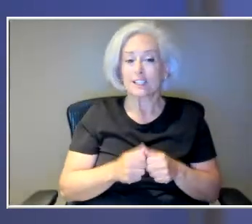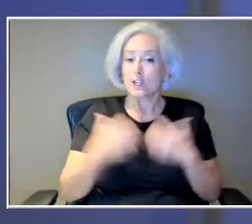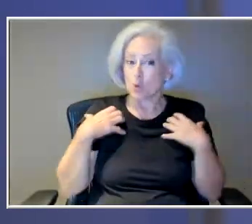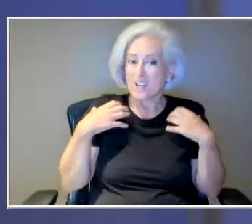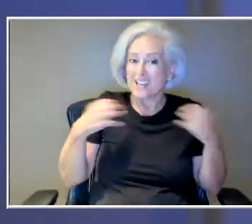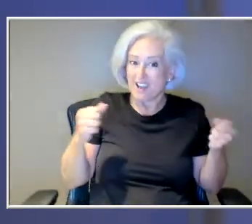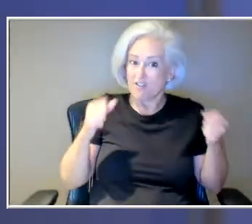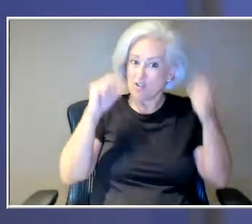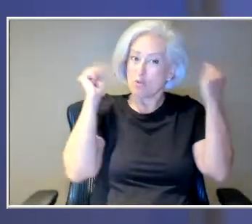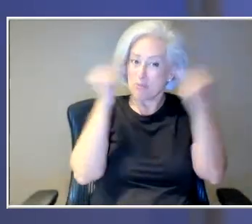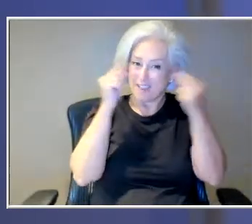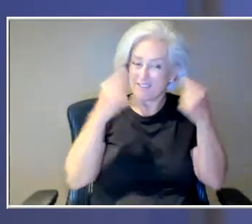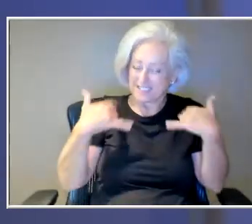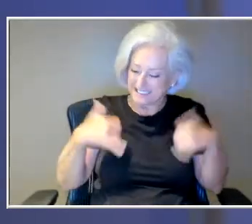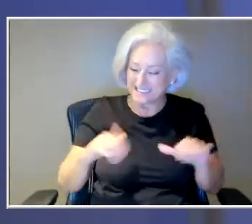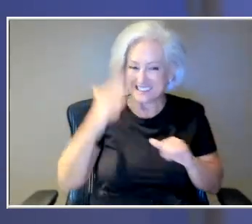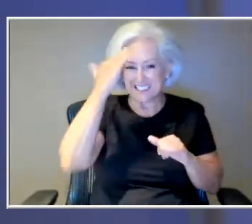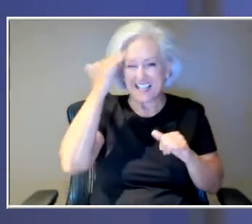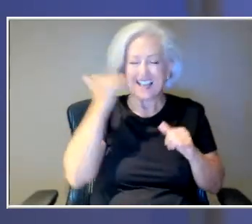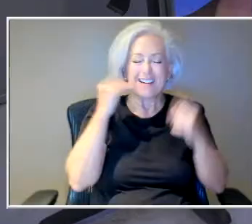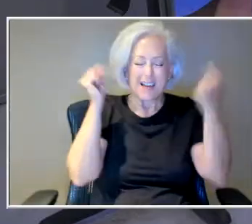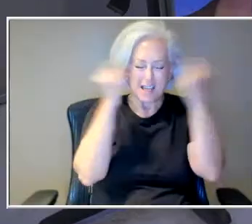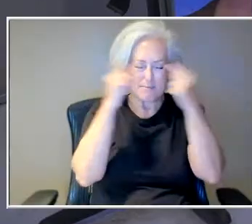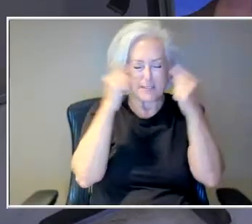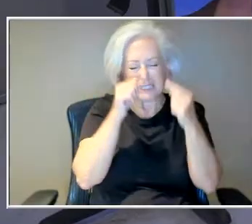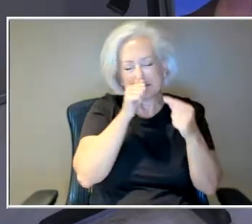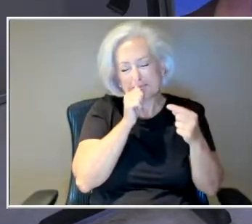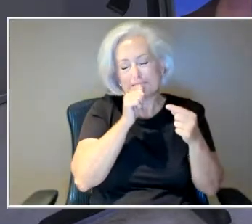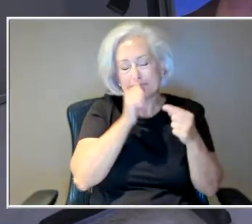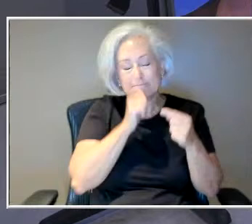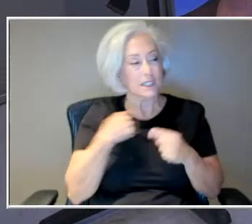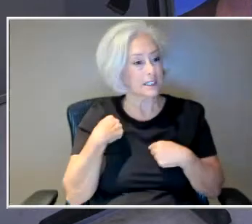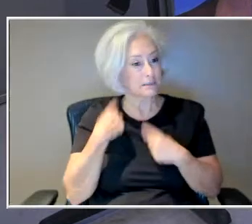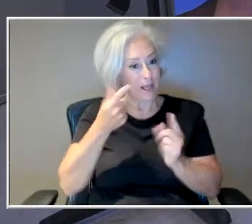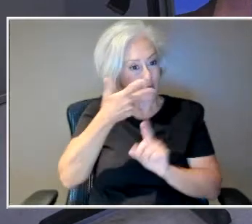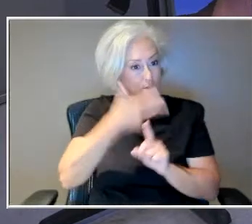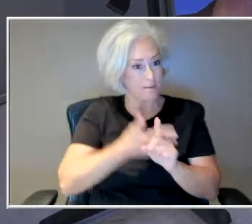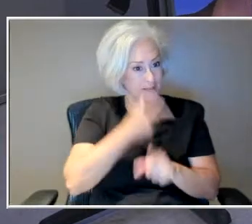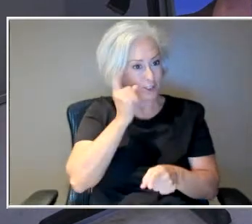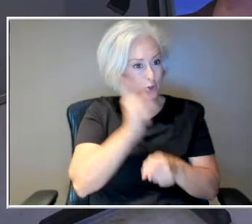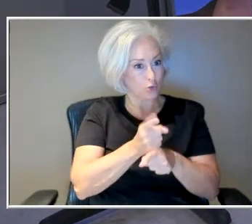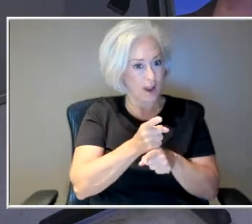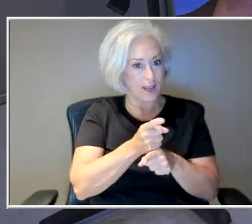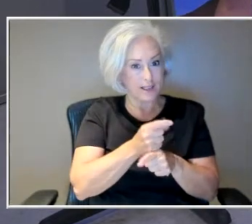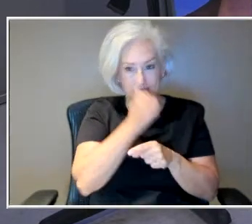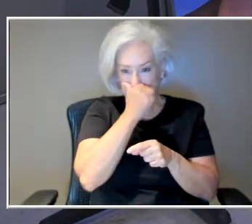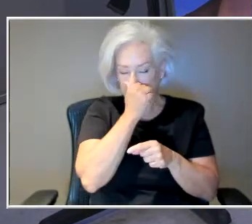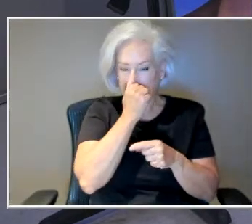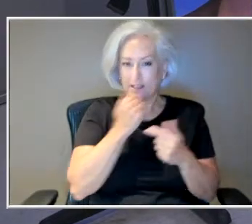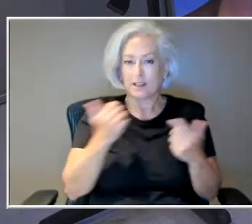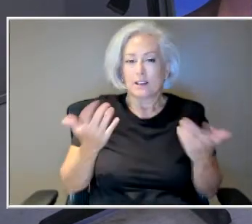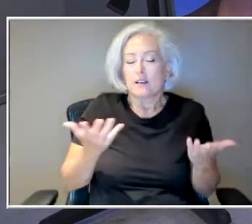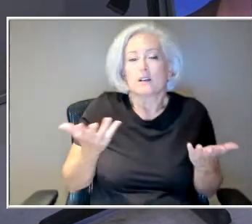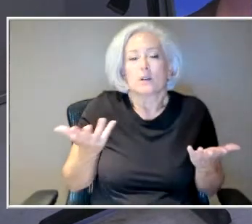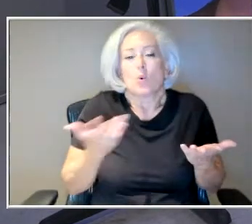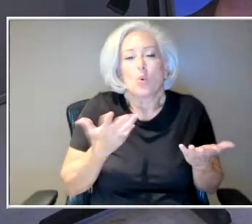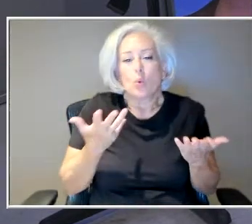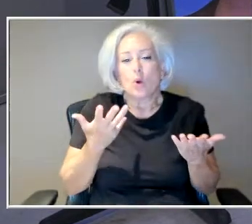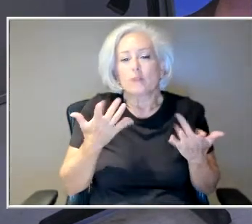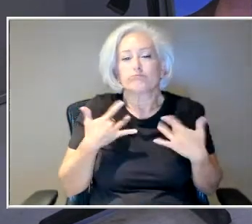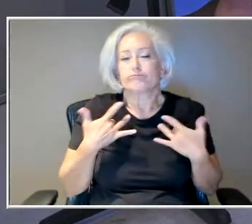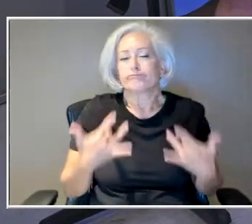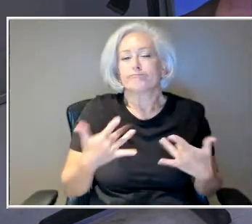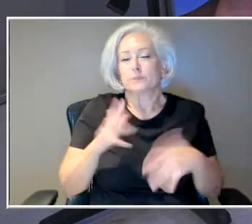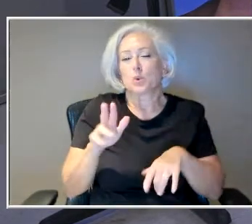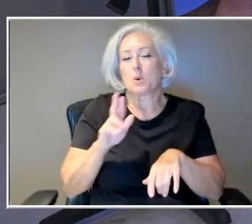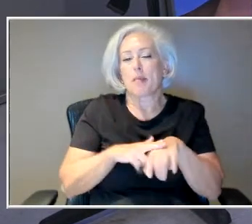pain, excruciating. It's been only 3 months, Denise. Yeah. Is this pretty, Dr. Ebersole, is that, how long do you